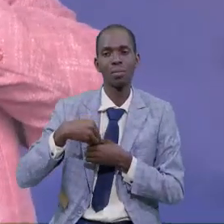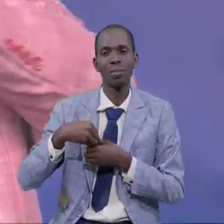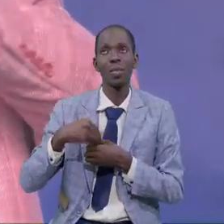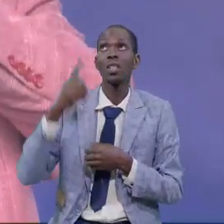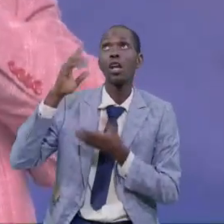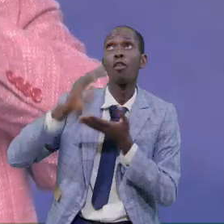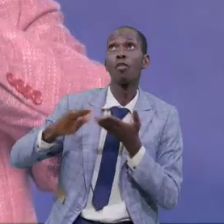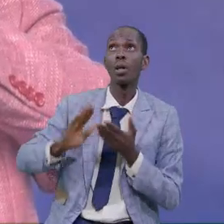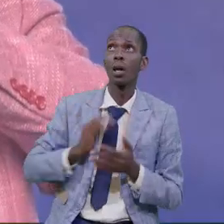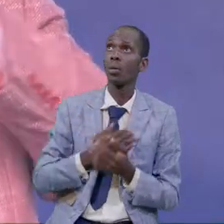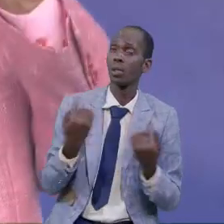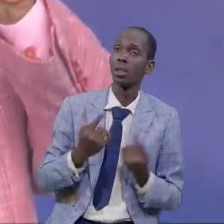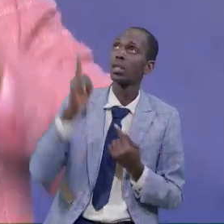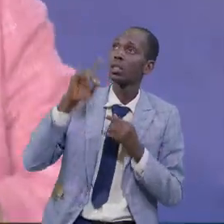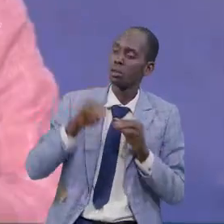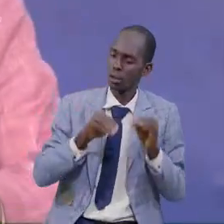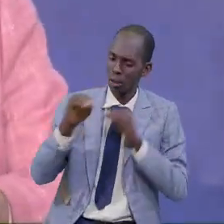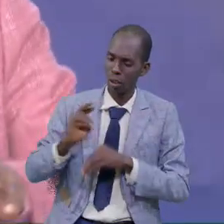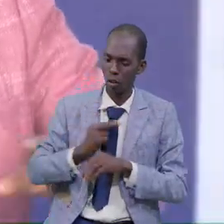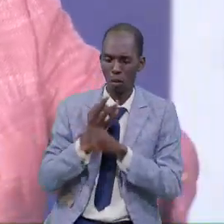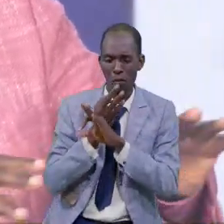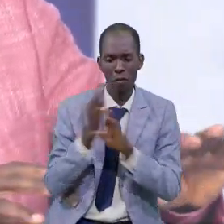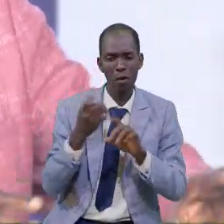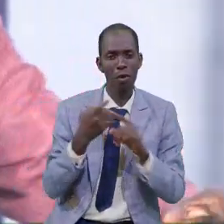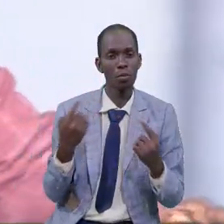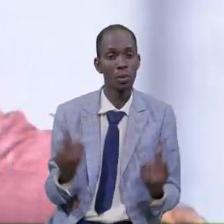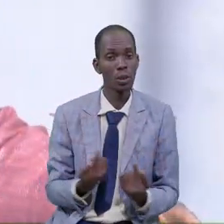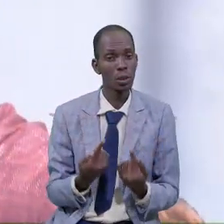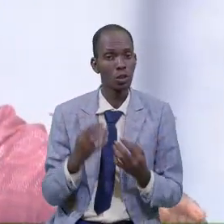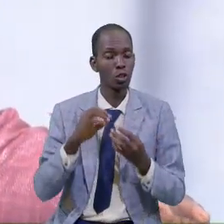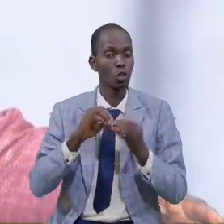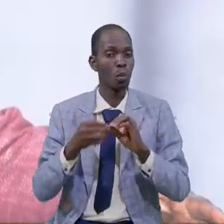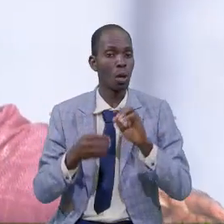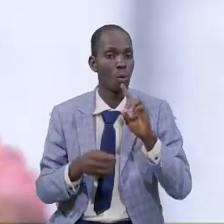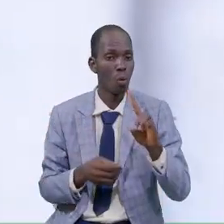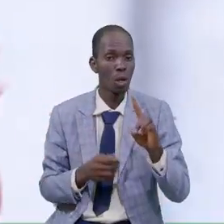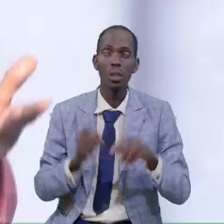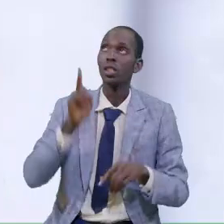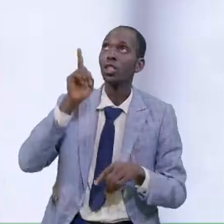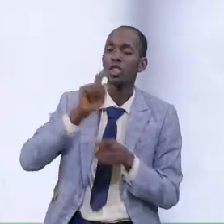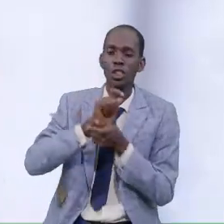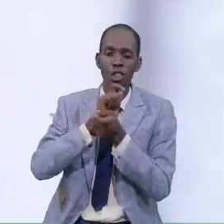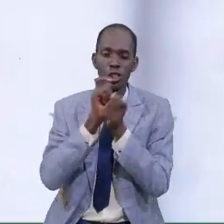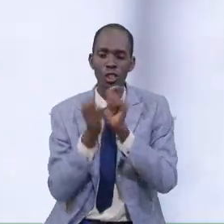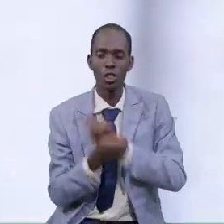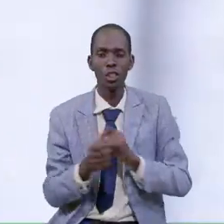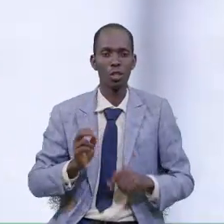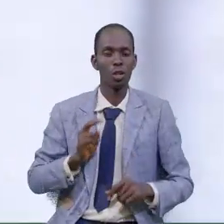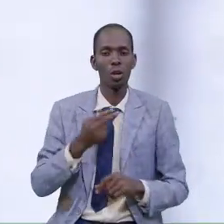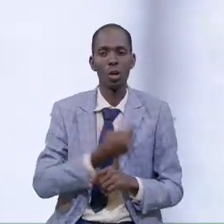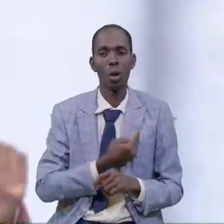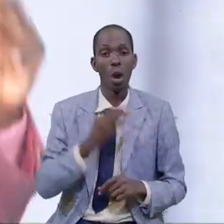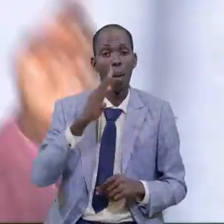us free from the sin. Number one, he changes us by grace to lift us